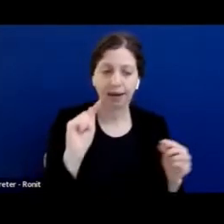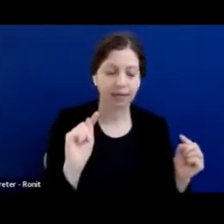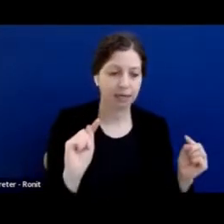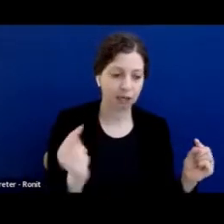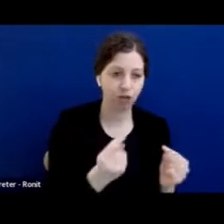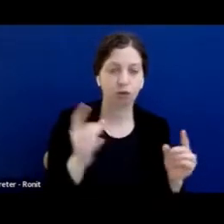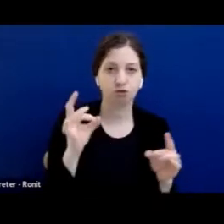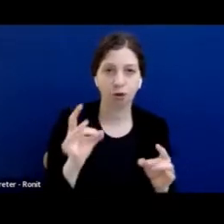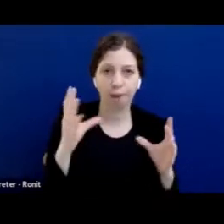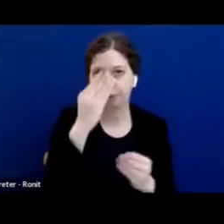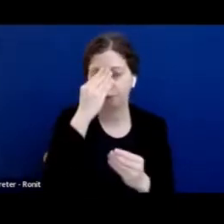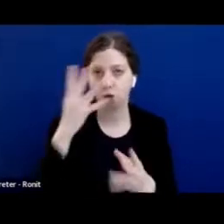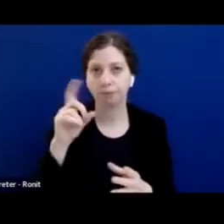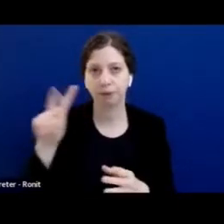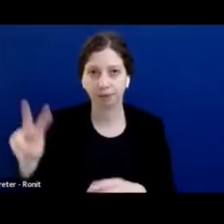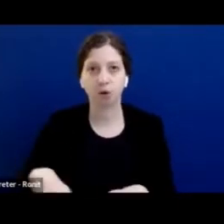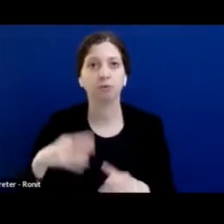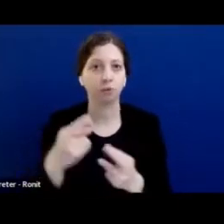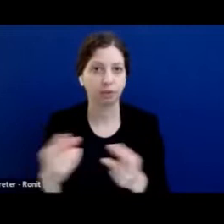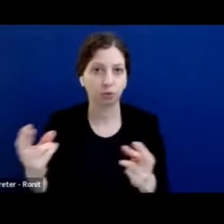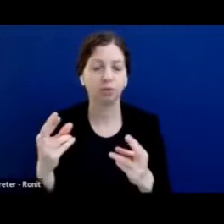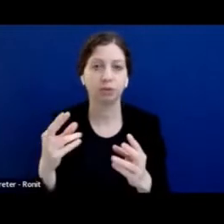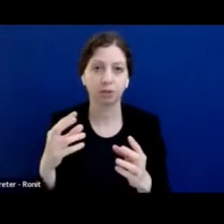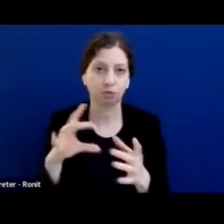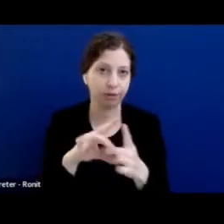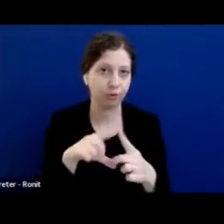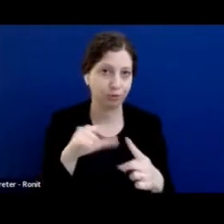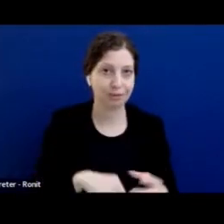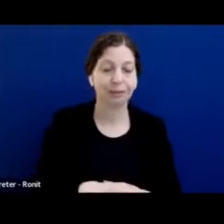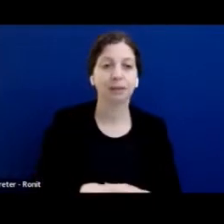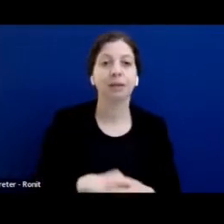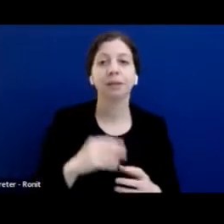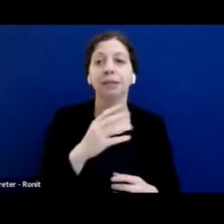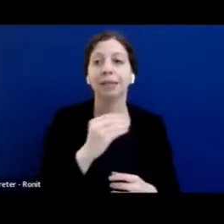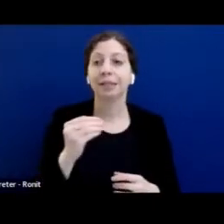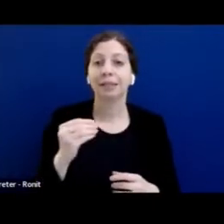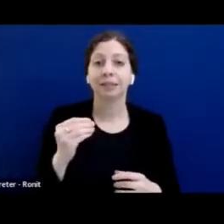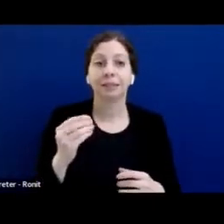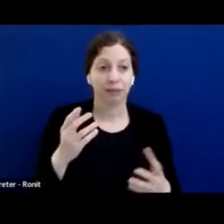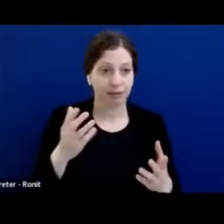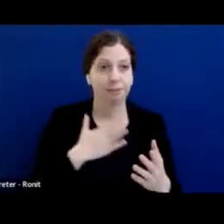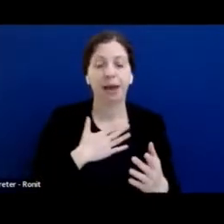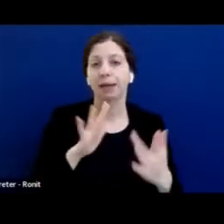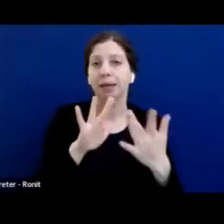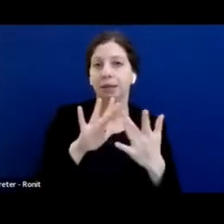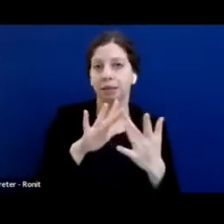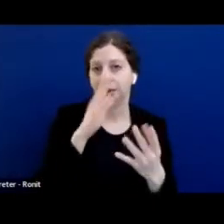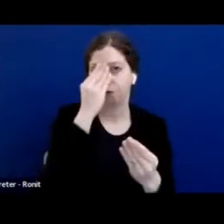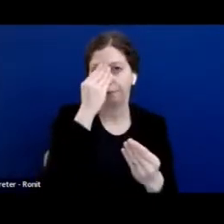informed, domestic violence informed resources around this. And this is my contact